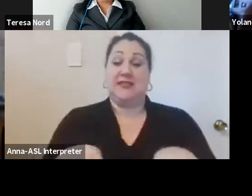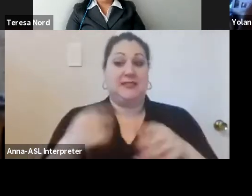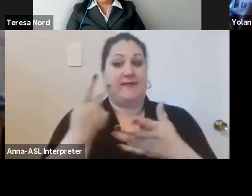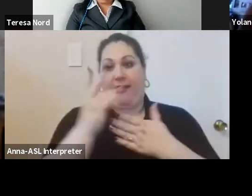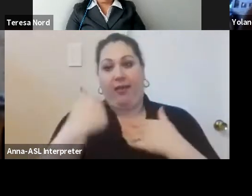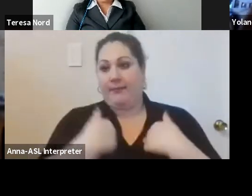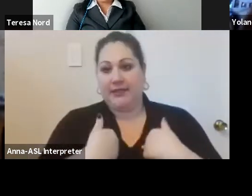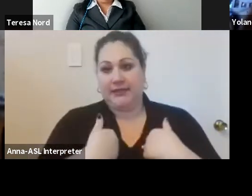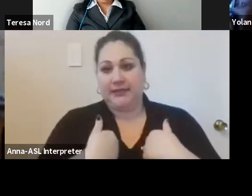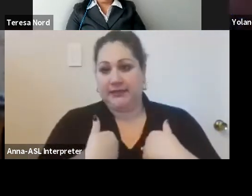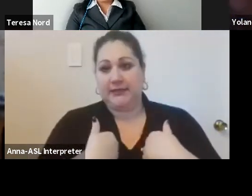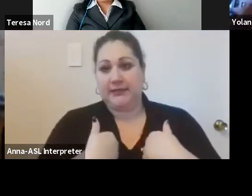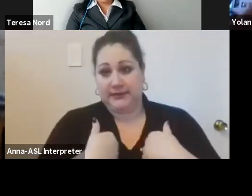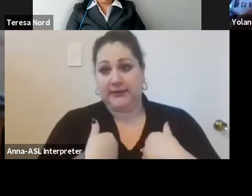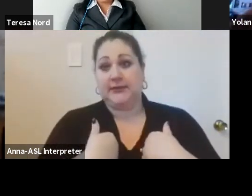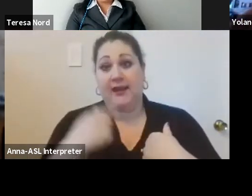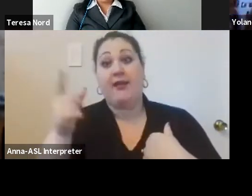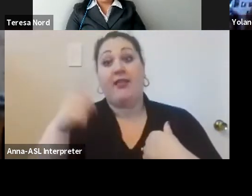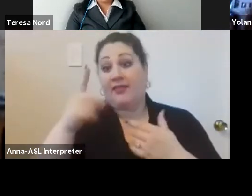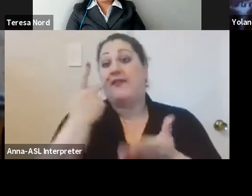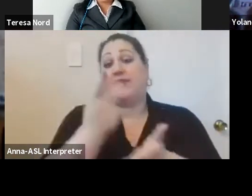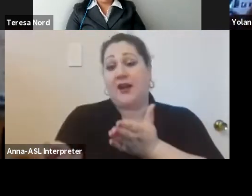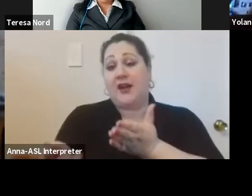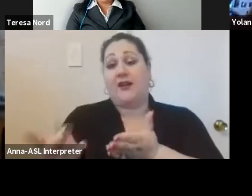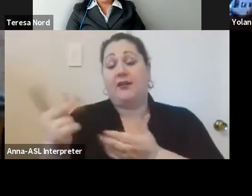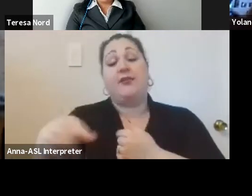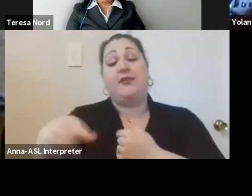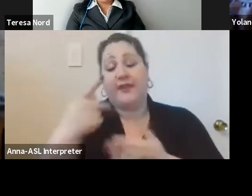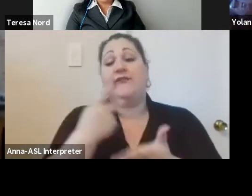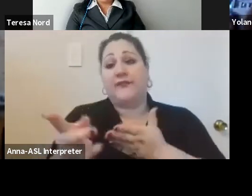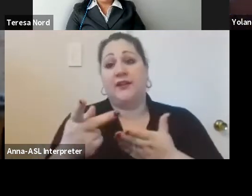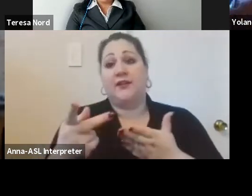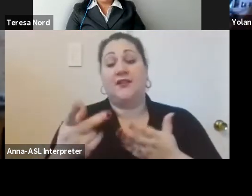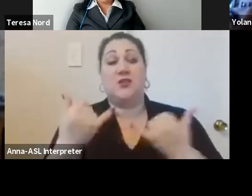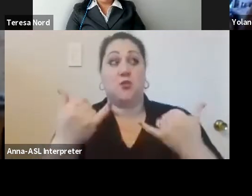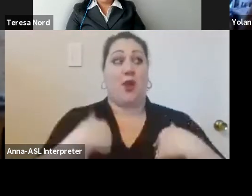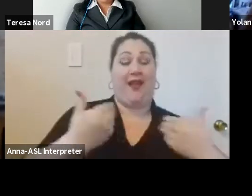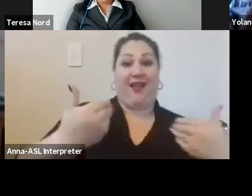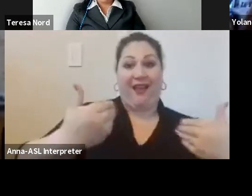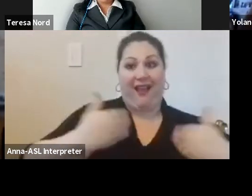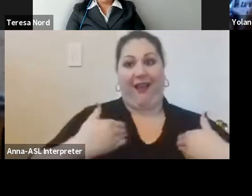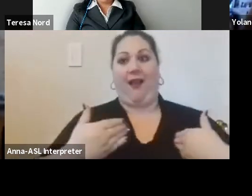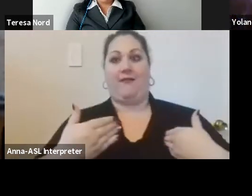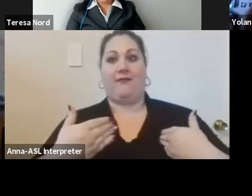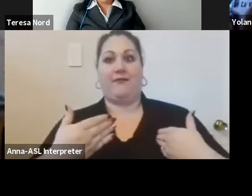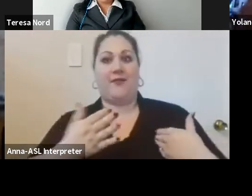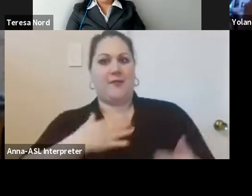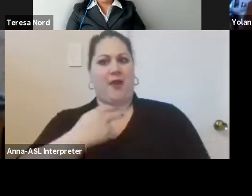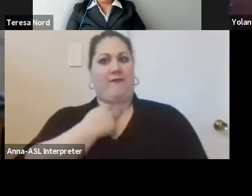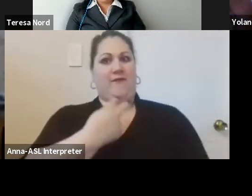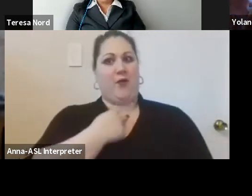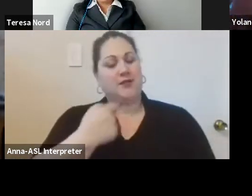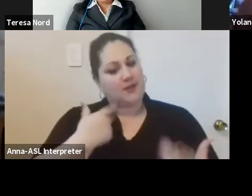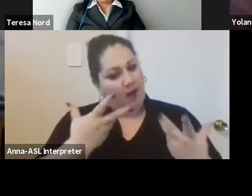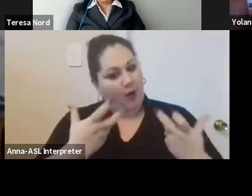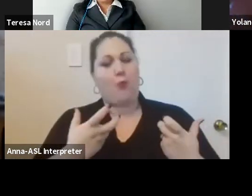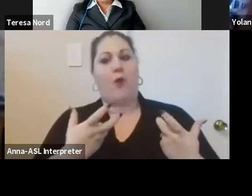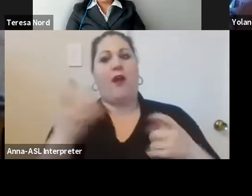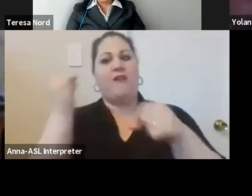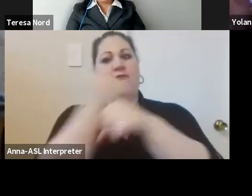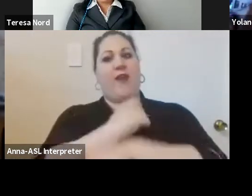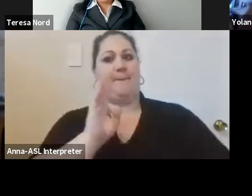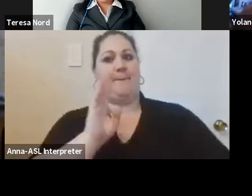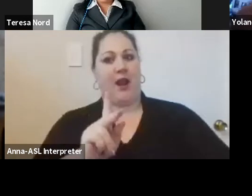up. They messed up. And I want to fight back because now that I have my voice, now that I have a voice, I'm going to say something. They're